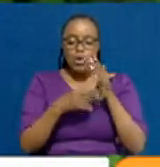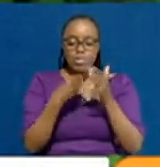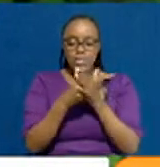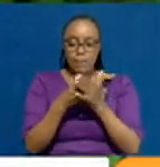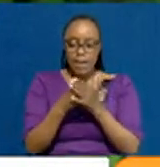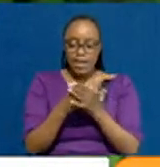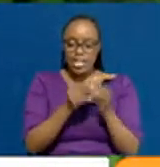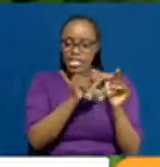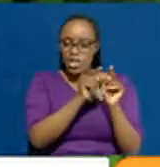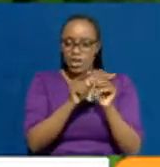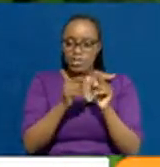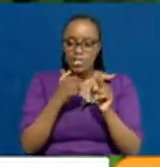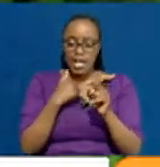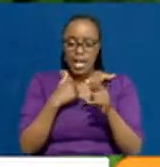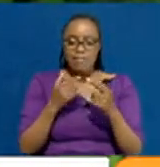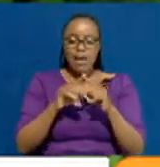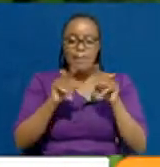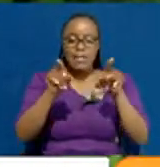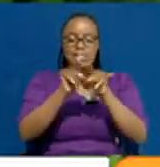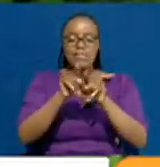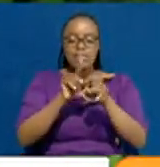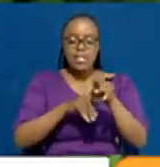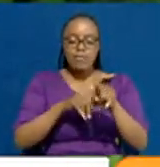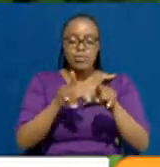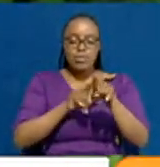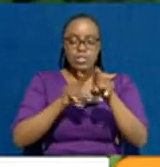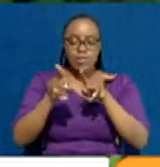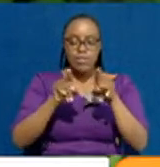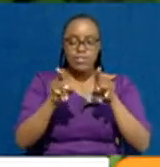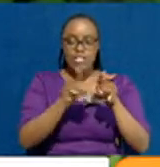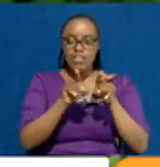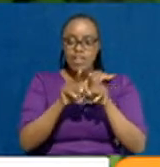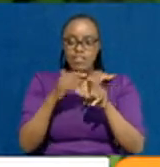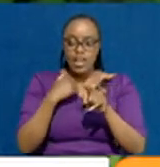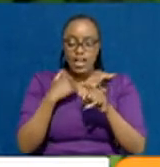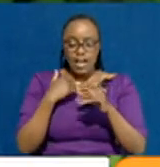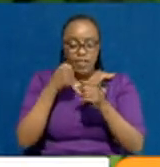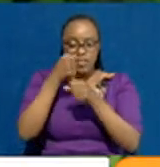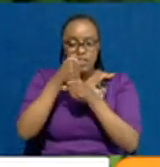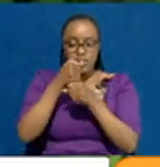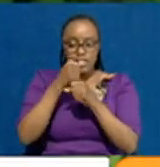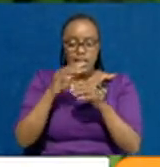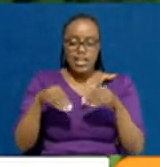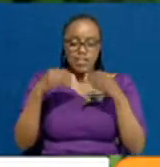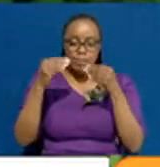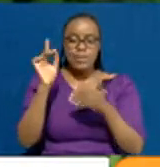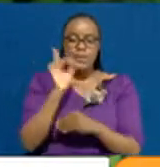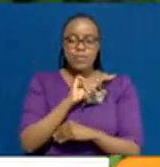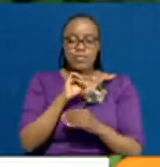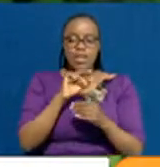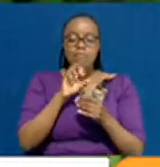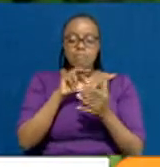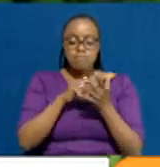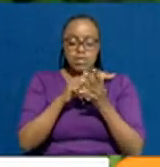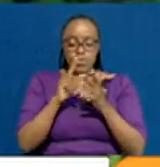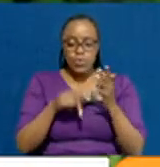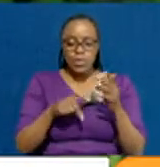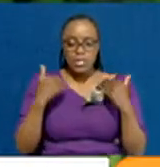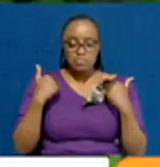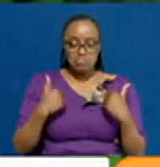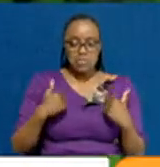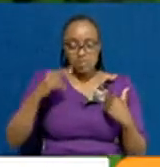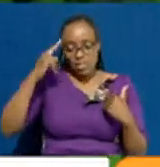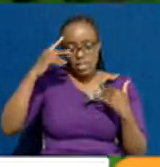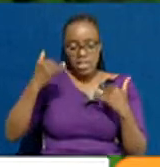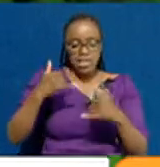have to imagine queuing. But when you go where the population is, the uptake has been promising. Okay. So I think now